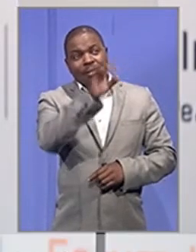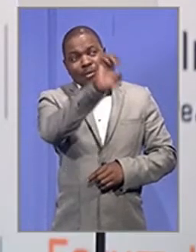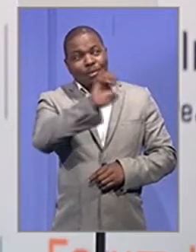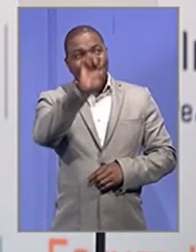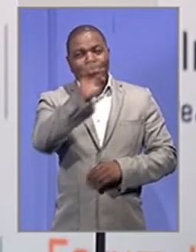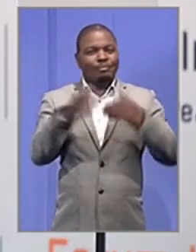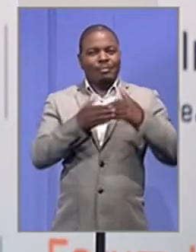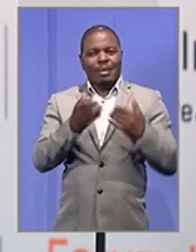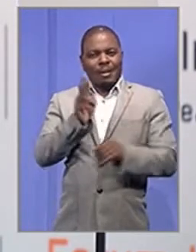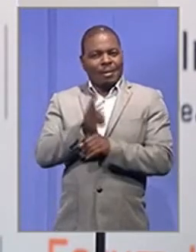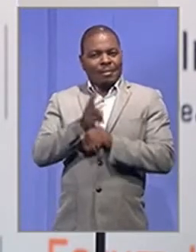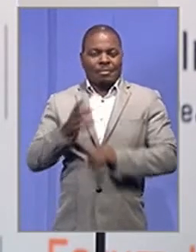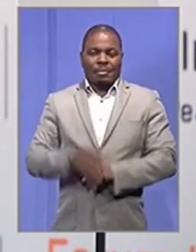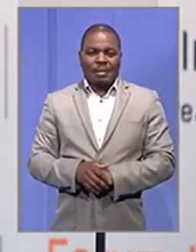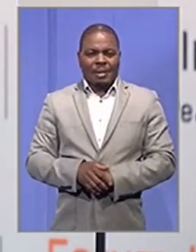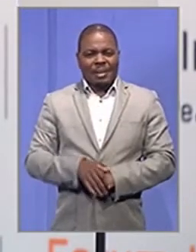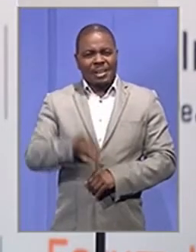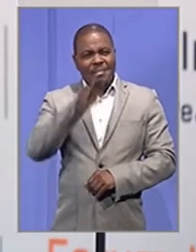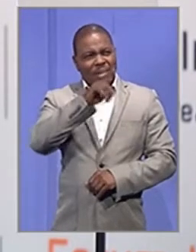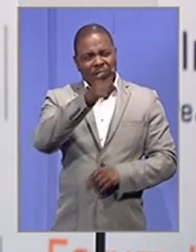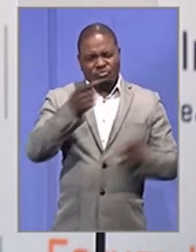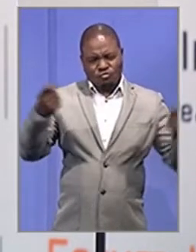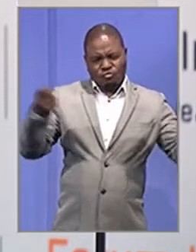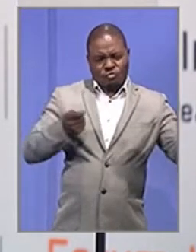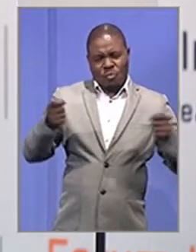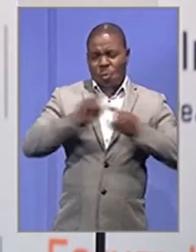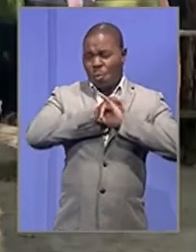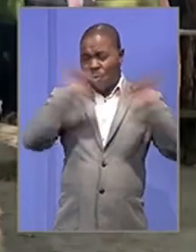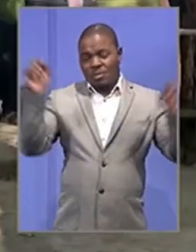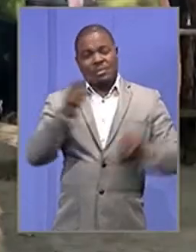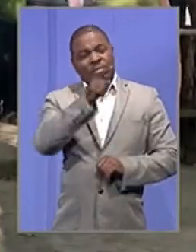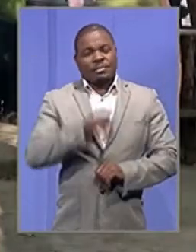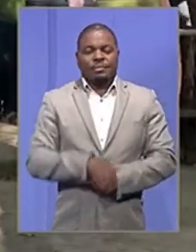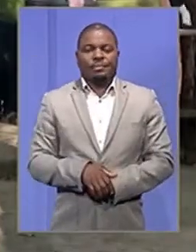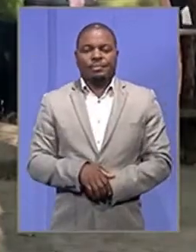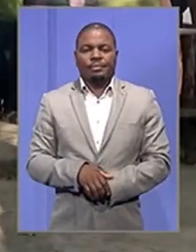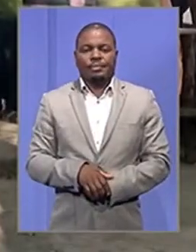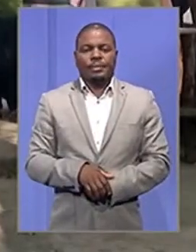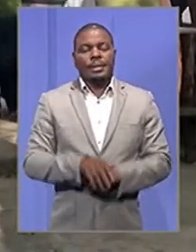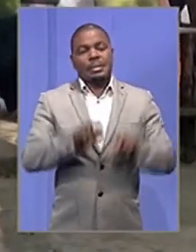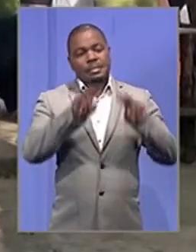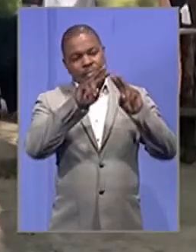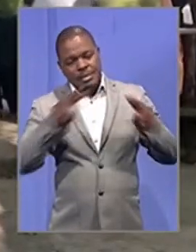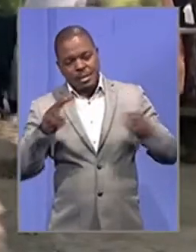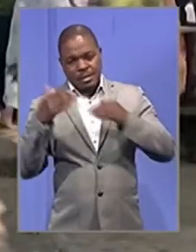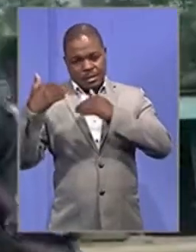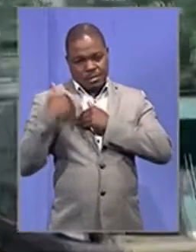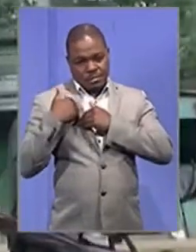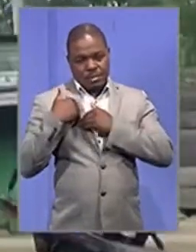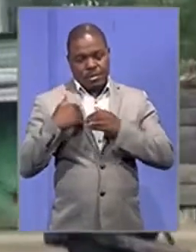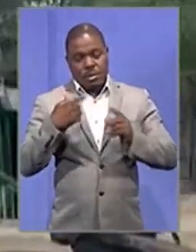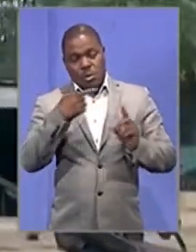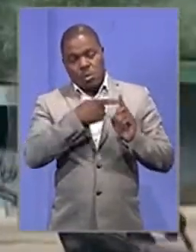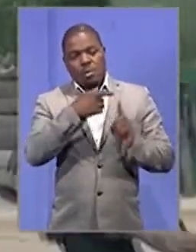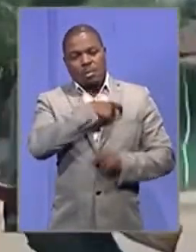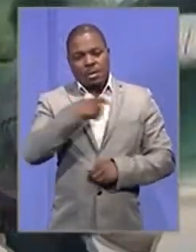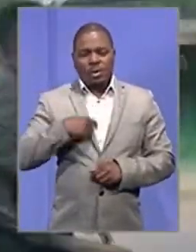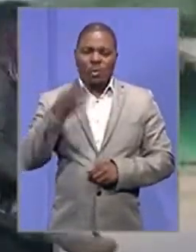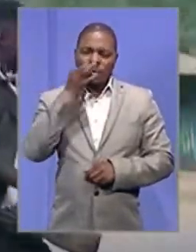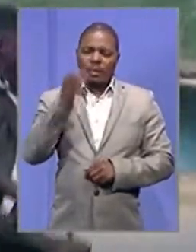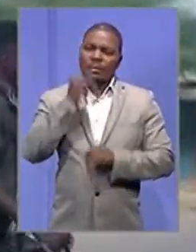closing it. And this is hypocrisy of the worst sort. Tabeng ya khutšo le tšhireletšo, President Ramaphosa o ipiletša go dinaga tša